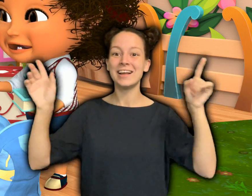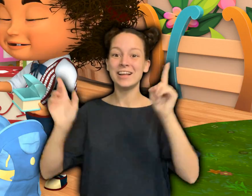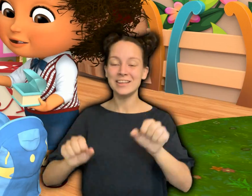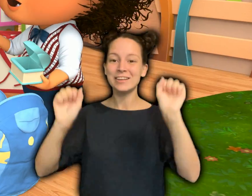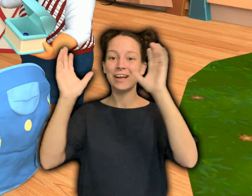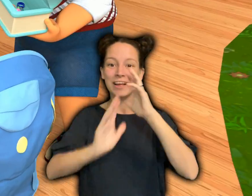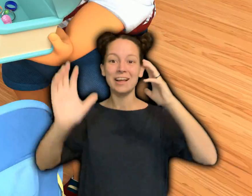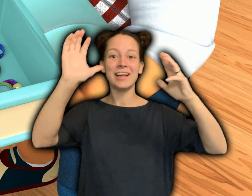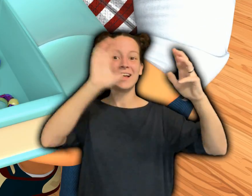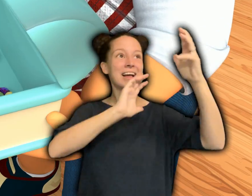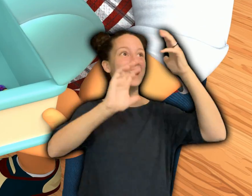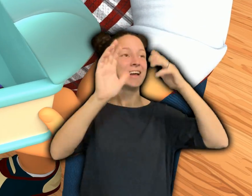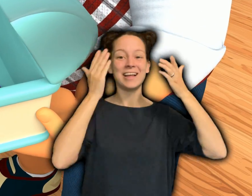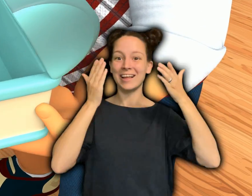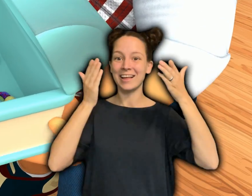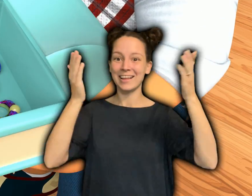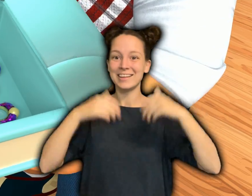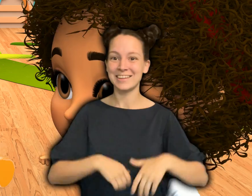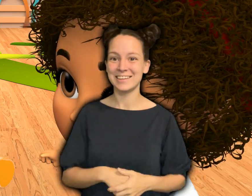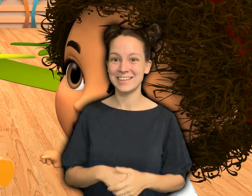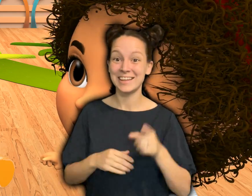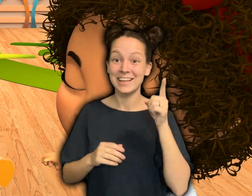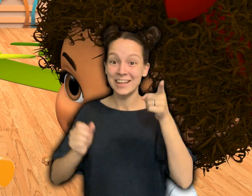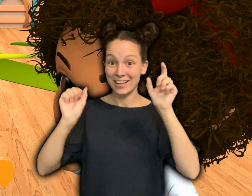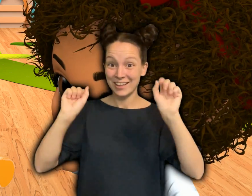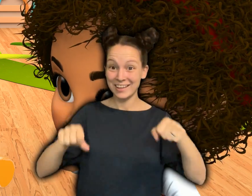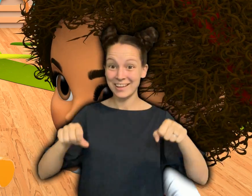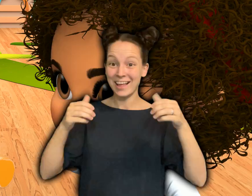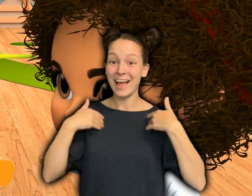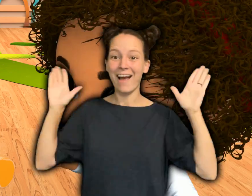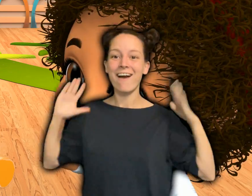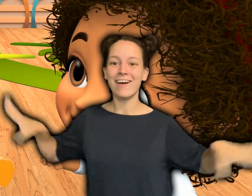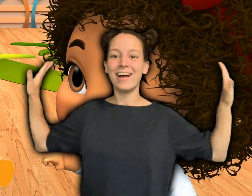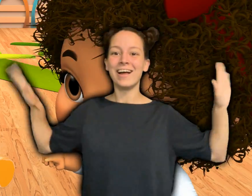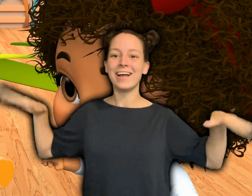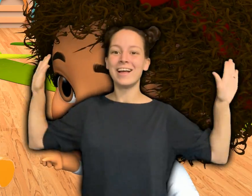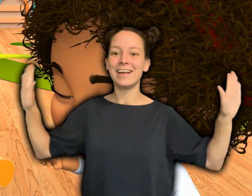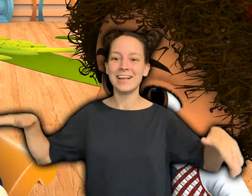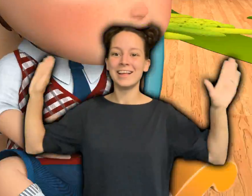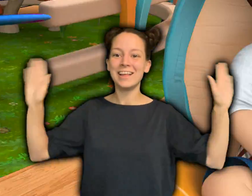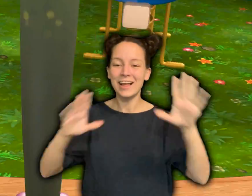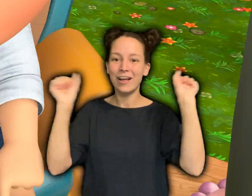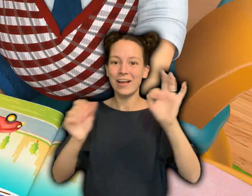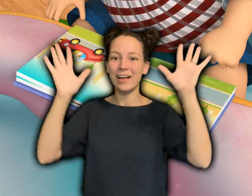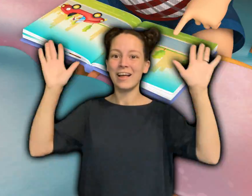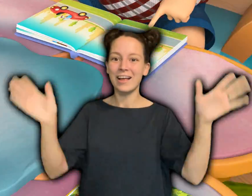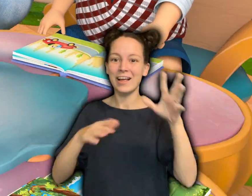cloud up in the sky You can have wings Or magical rings